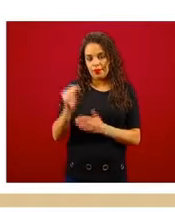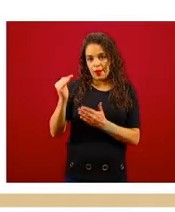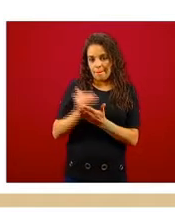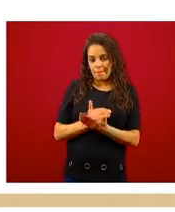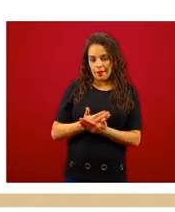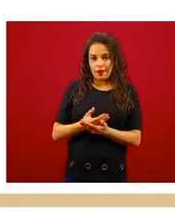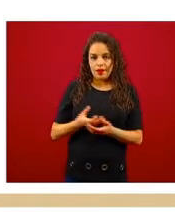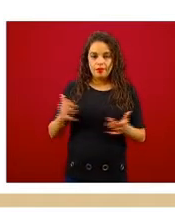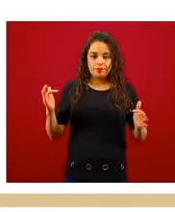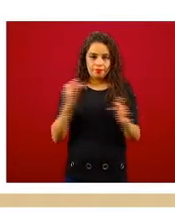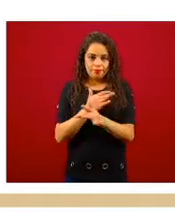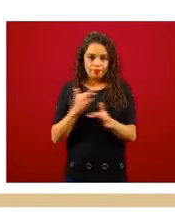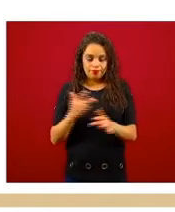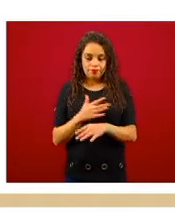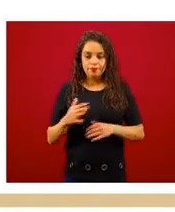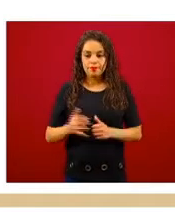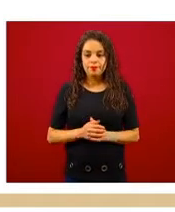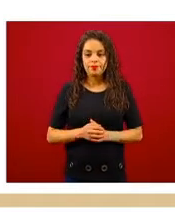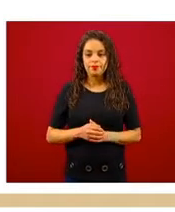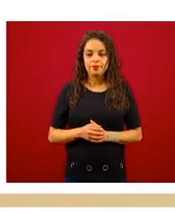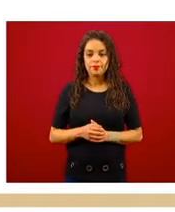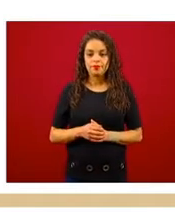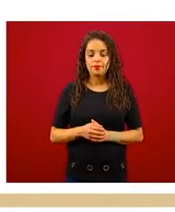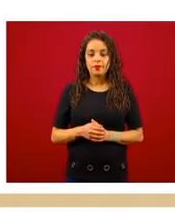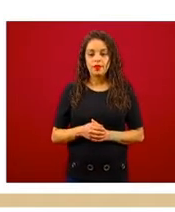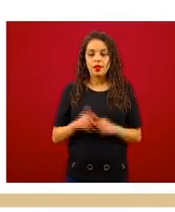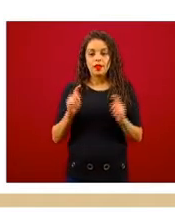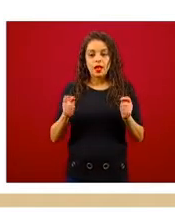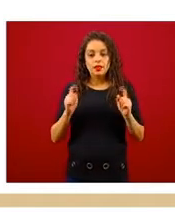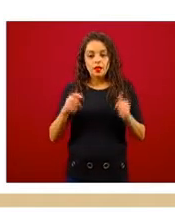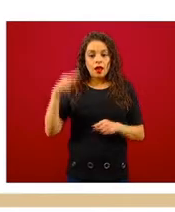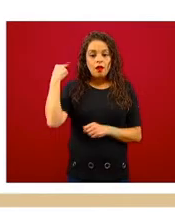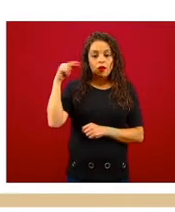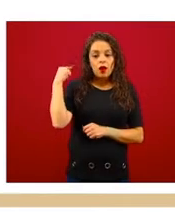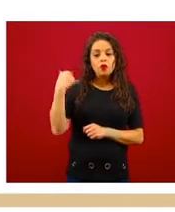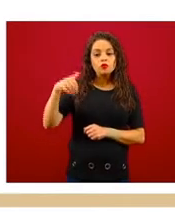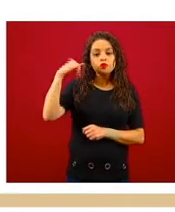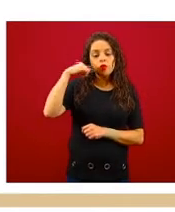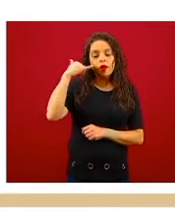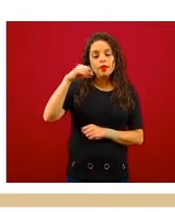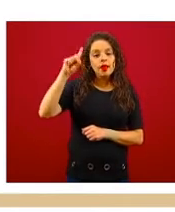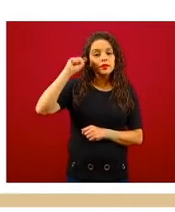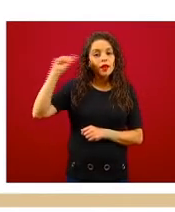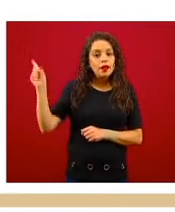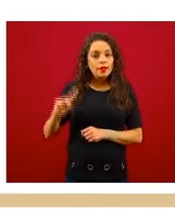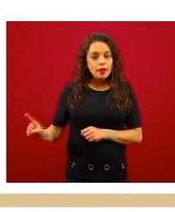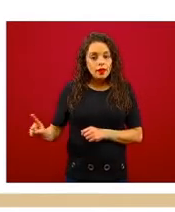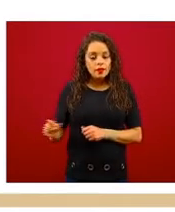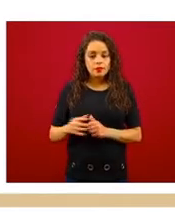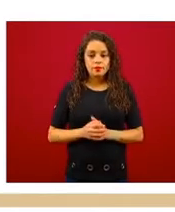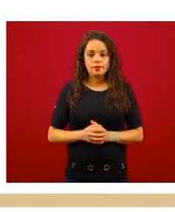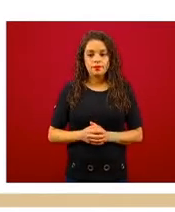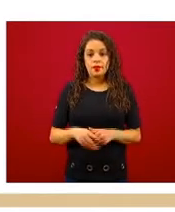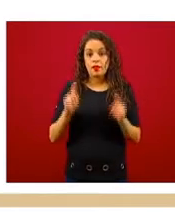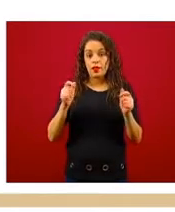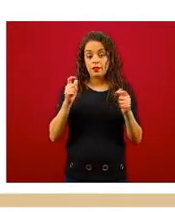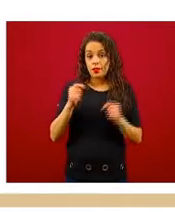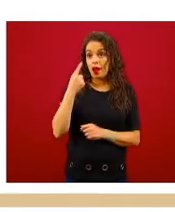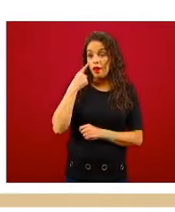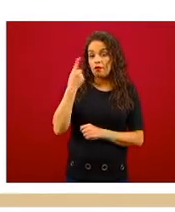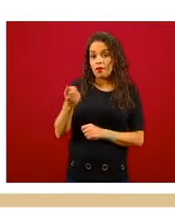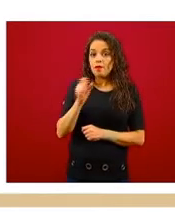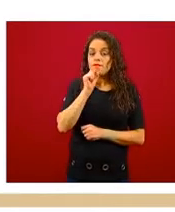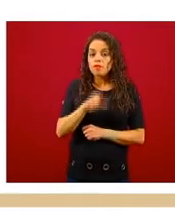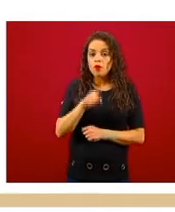goal of 65%. Tlaxcala, Veracruz, Next Yucatán one, please. y Zacatecas. In En Tlaxcala, Tlaxcala Veracruz, vemos también Yucatan, los and usuarios de Twitter Zacatecas.